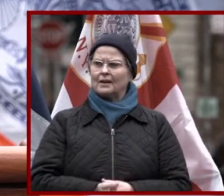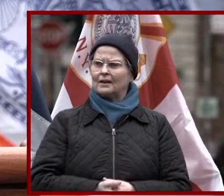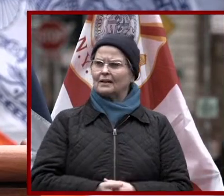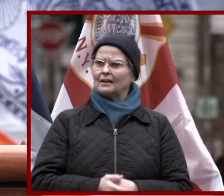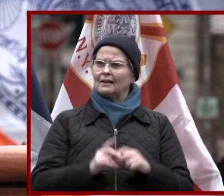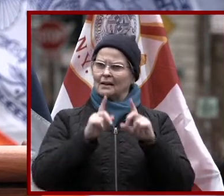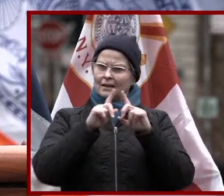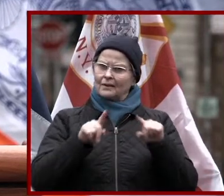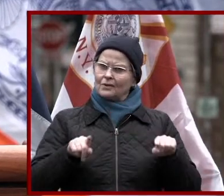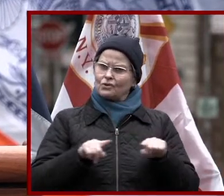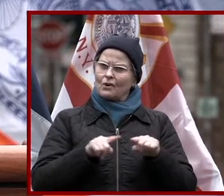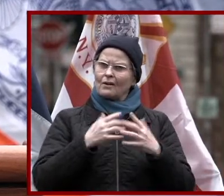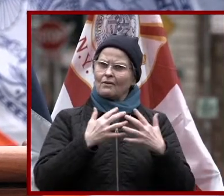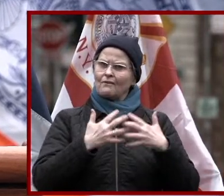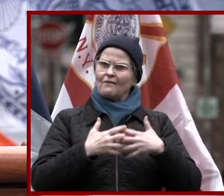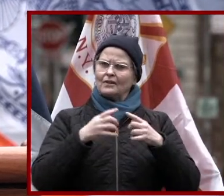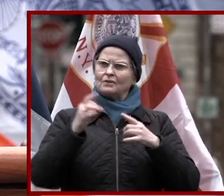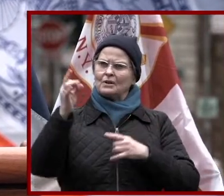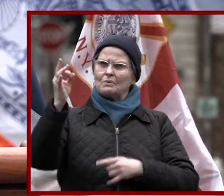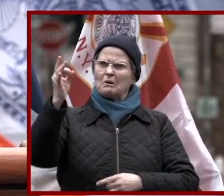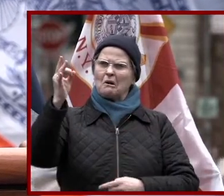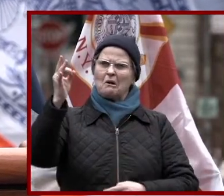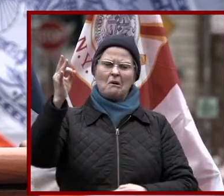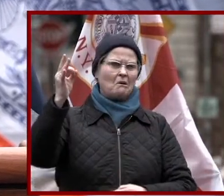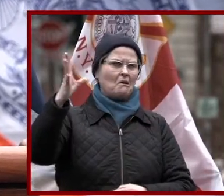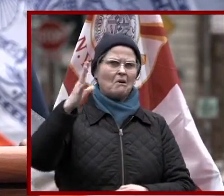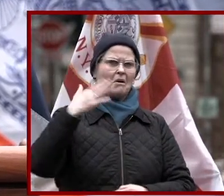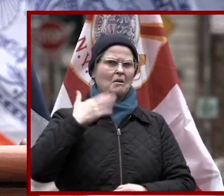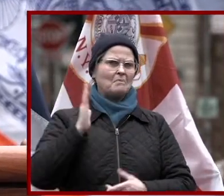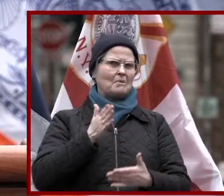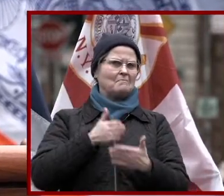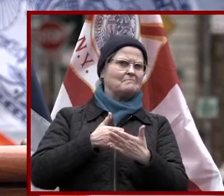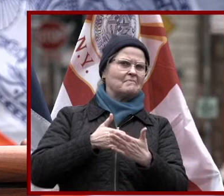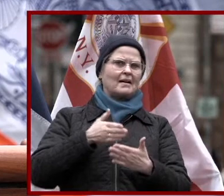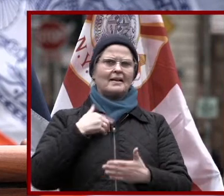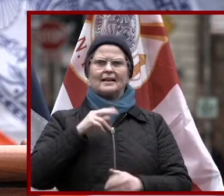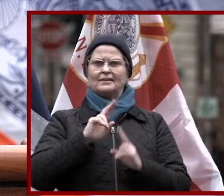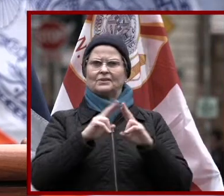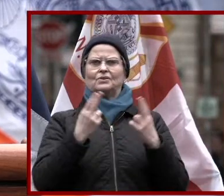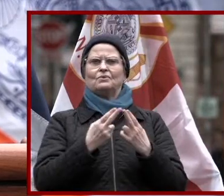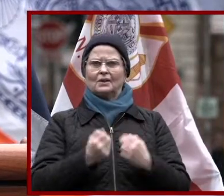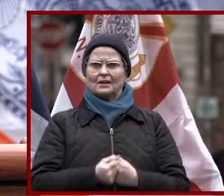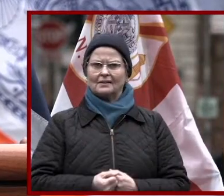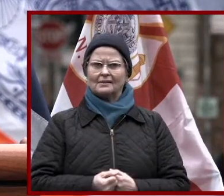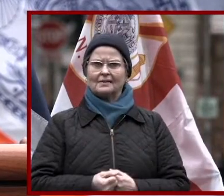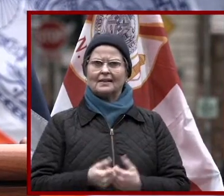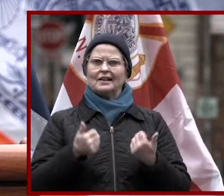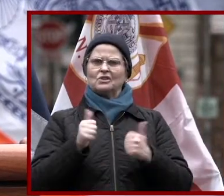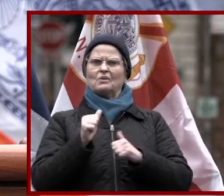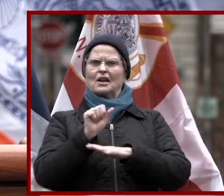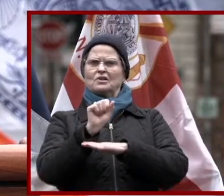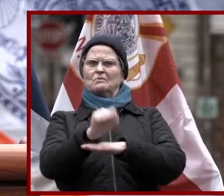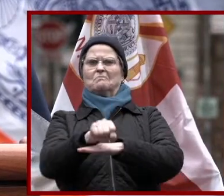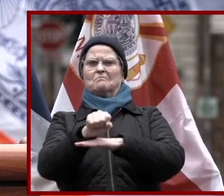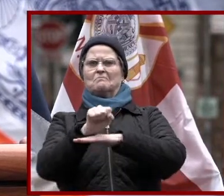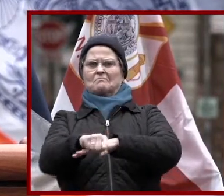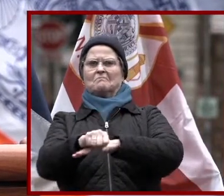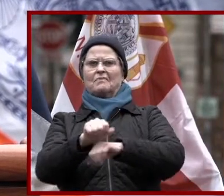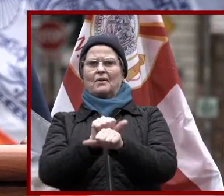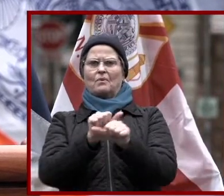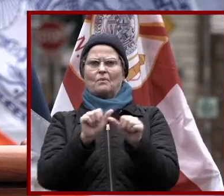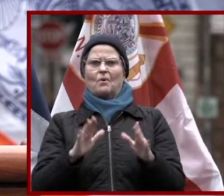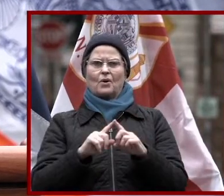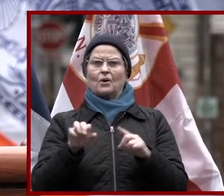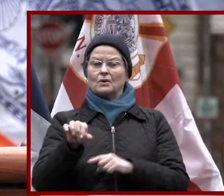Triangle factory owners were viciously anti-union and fought back many attempts by their workers to organize and